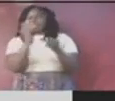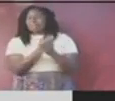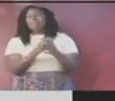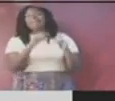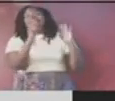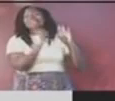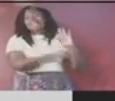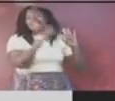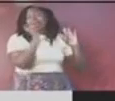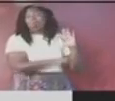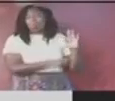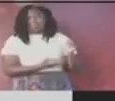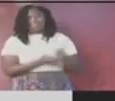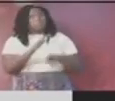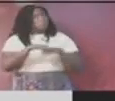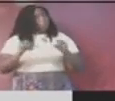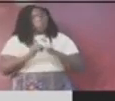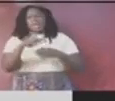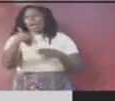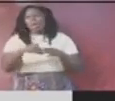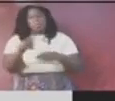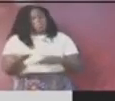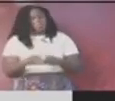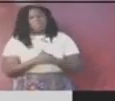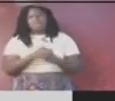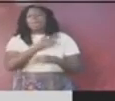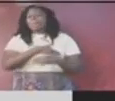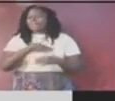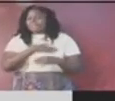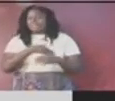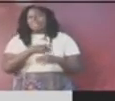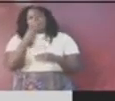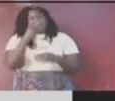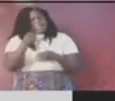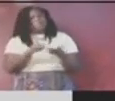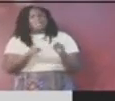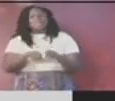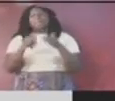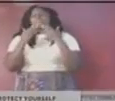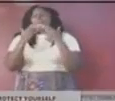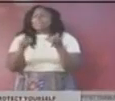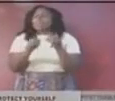let's practice our COVID-19 mitigation measures. Thank you very much for that question.